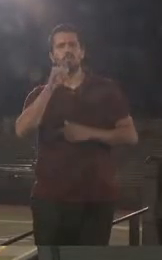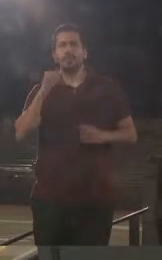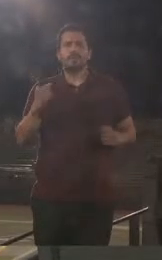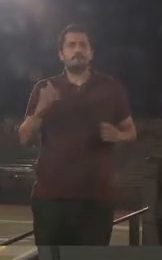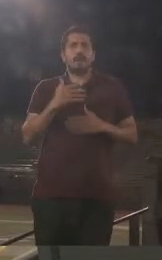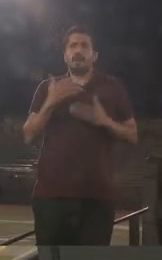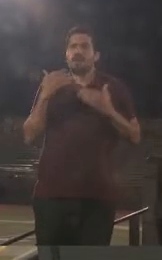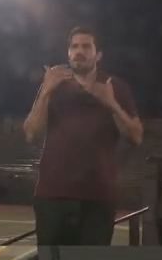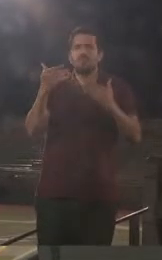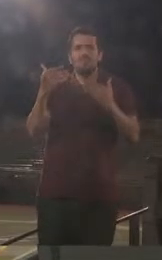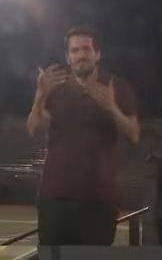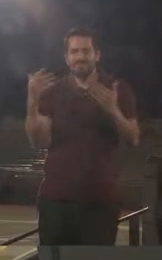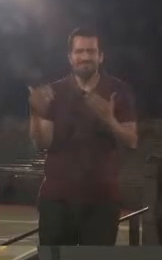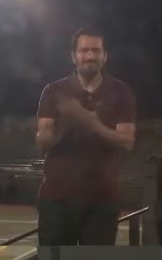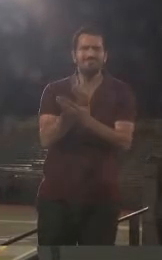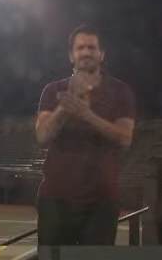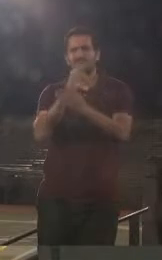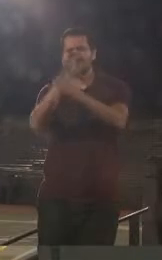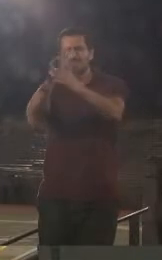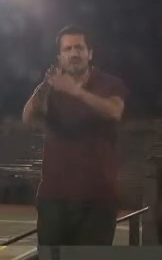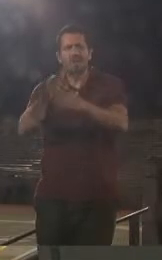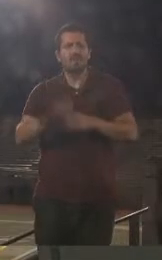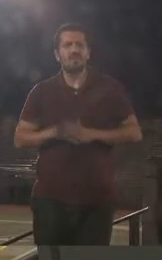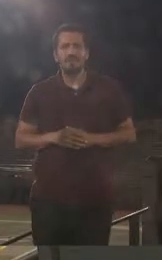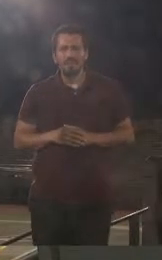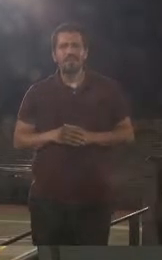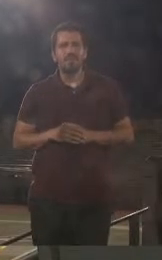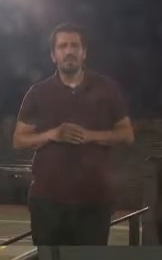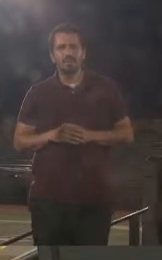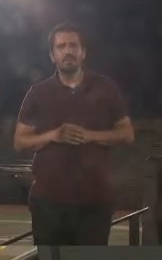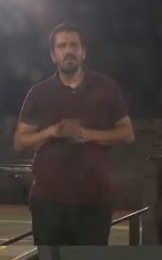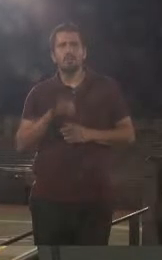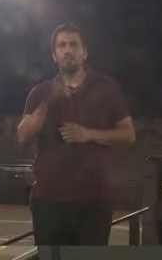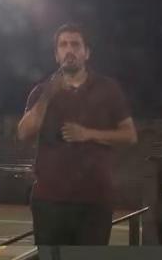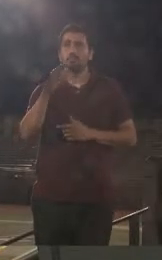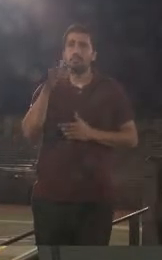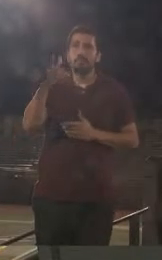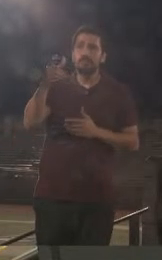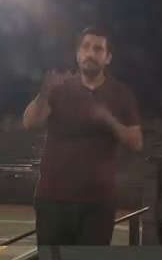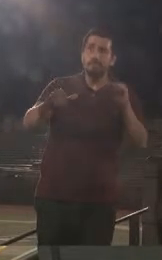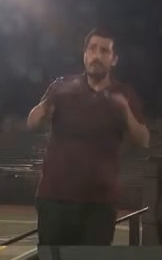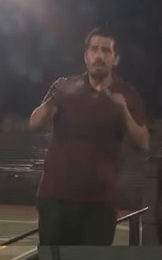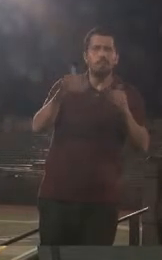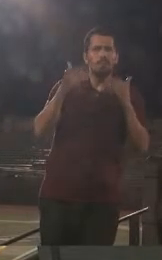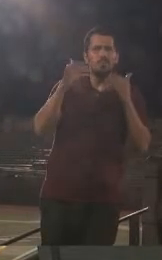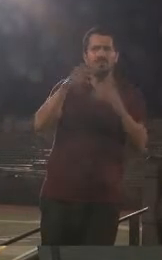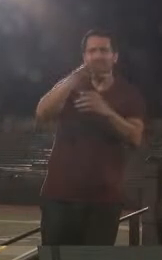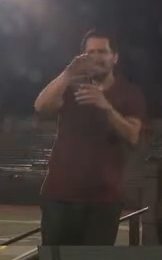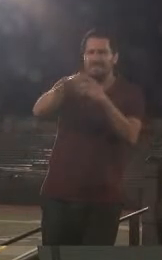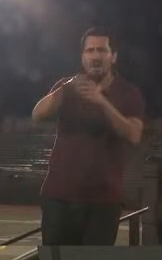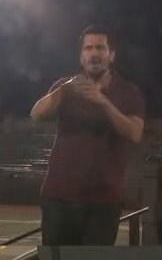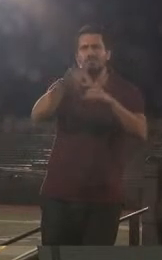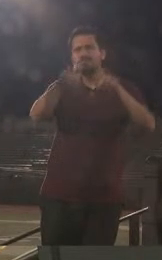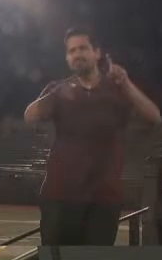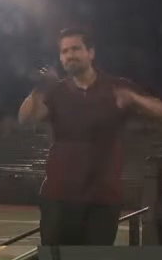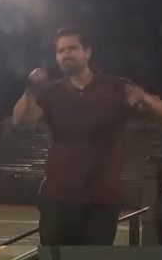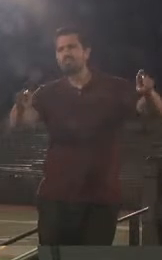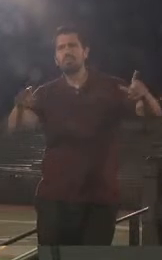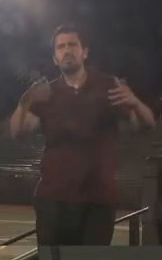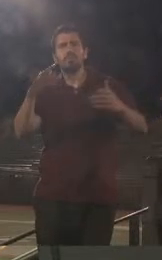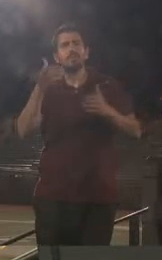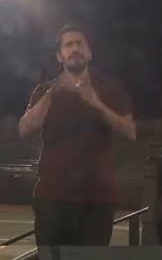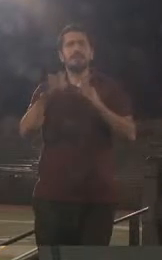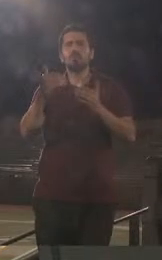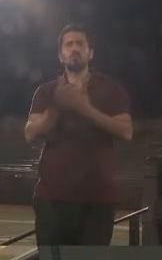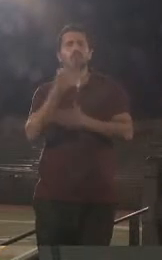risks. Find yourself by not only embracing the beauty of the unknown, but by embarking on a journey where every step we take